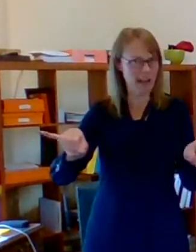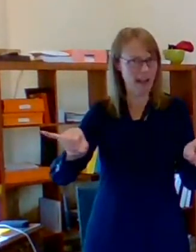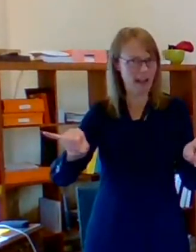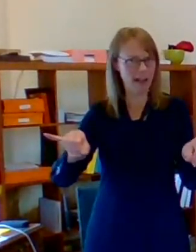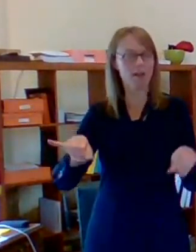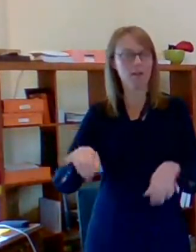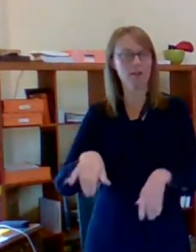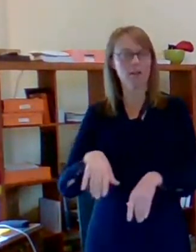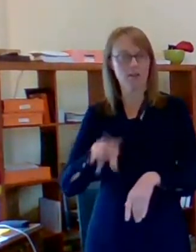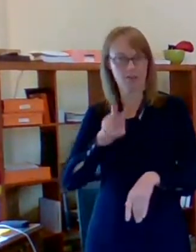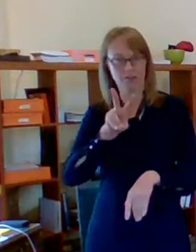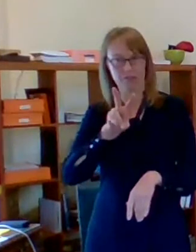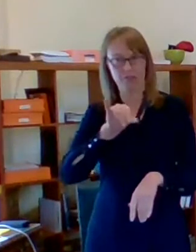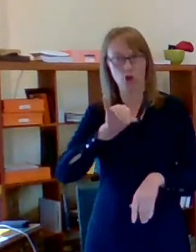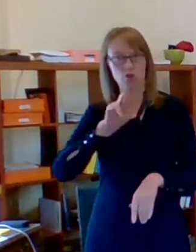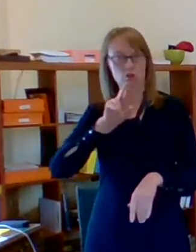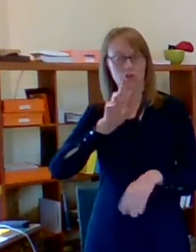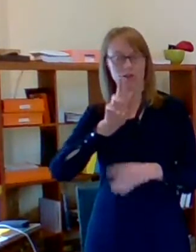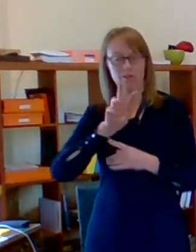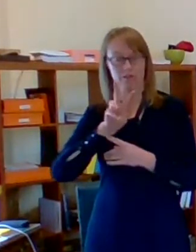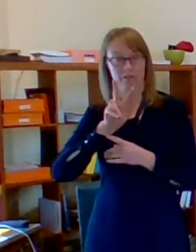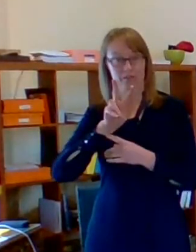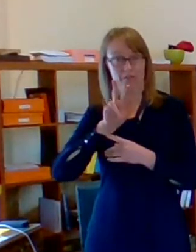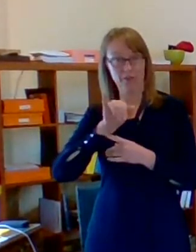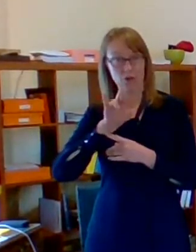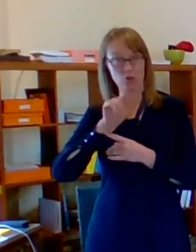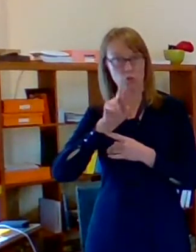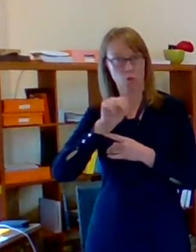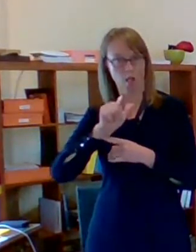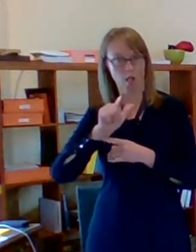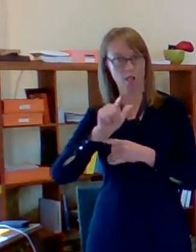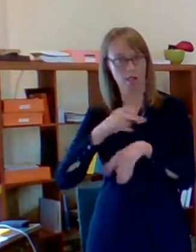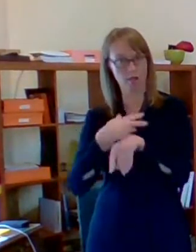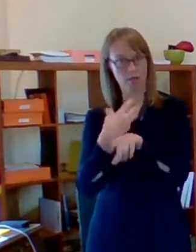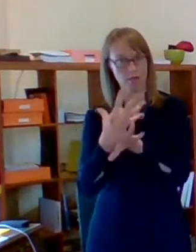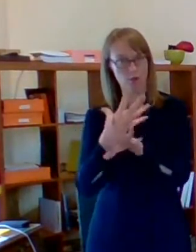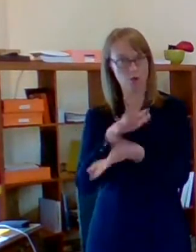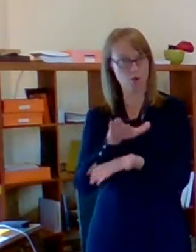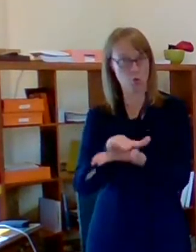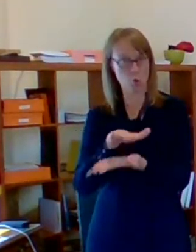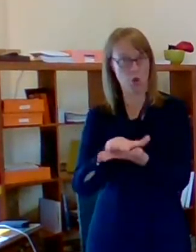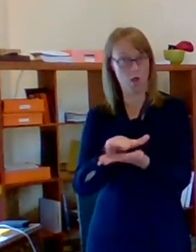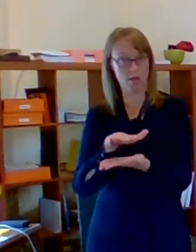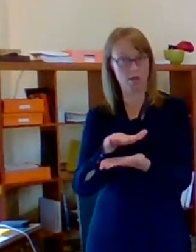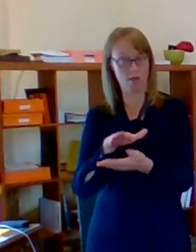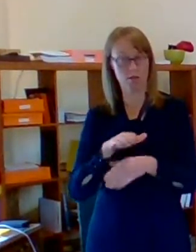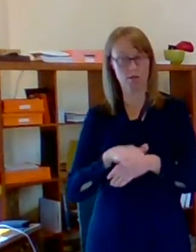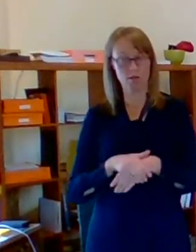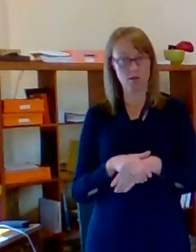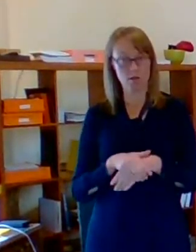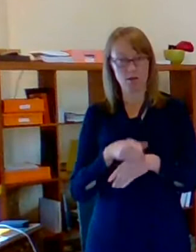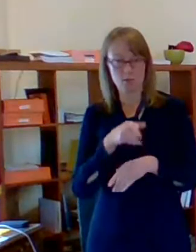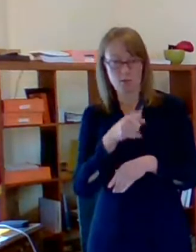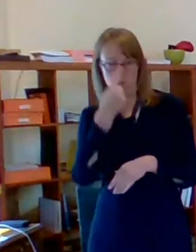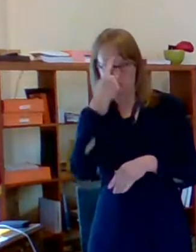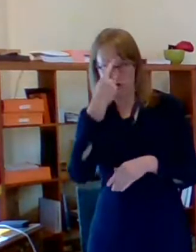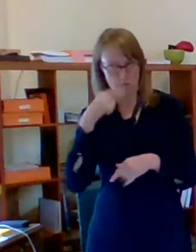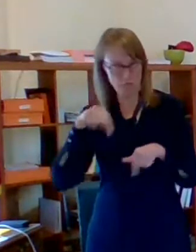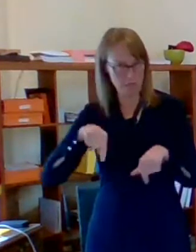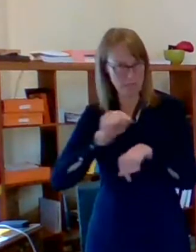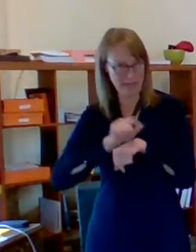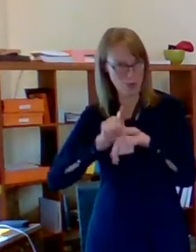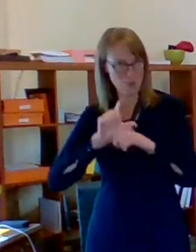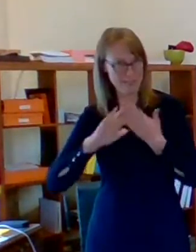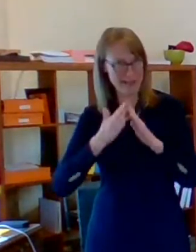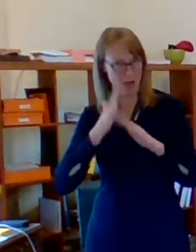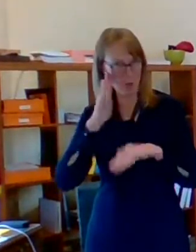decision to stay virtual or send kids back home? I think that depends on each school. What we have